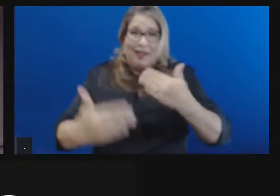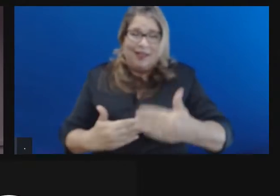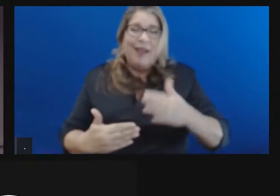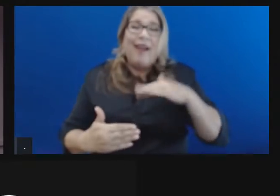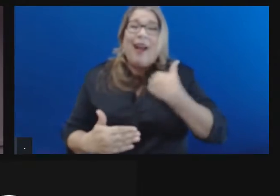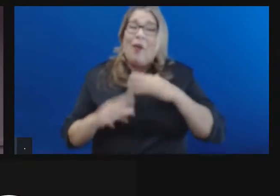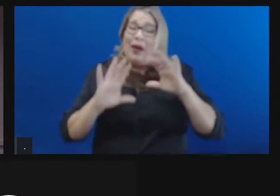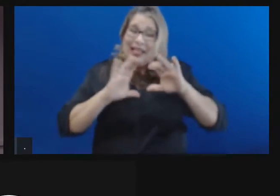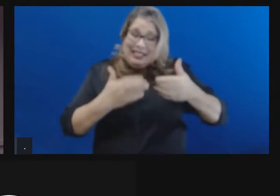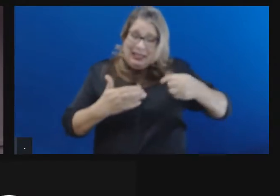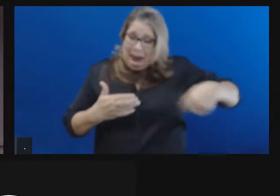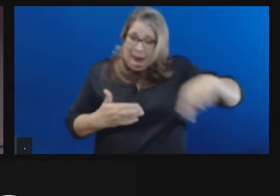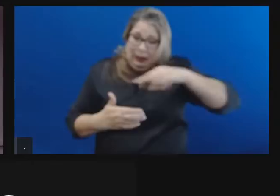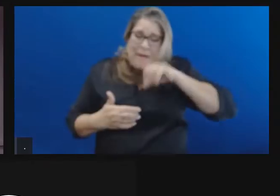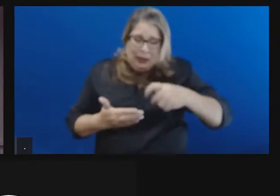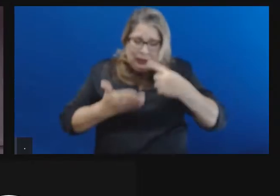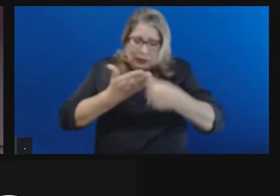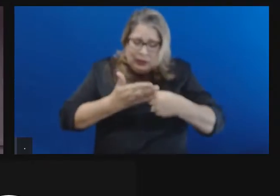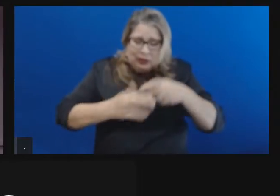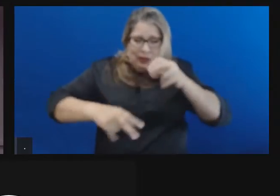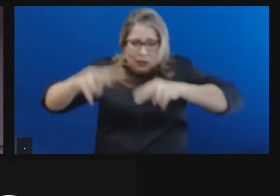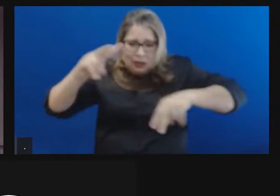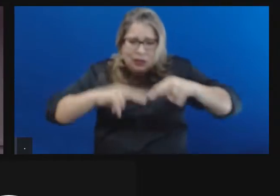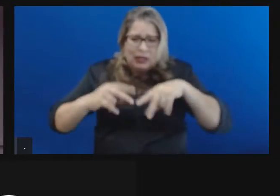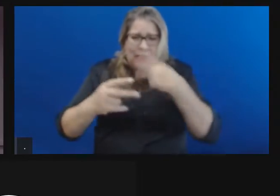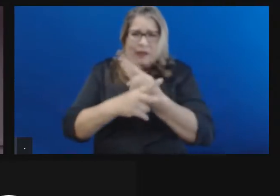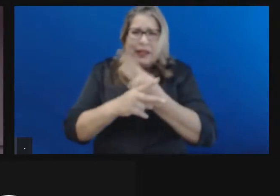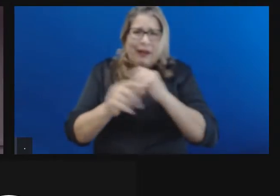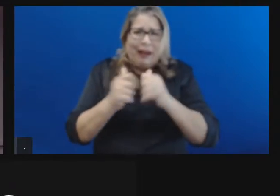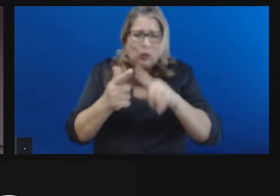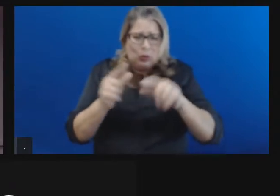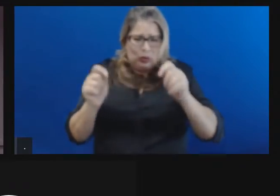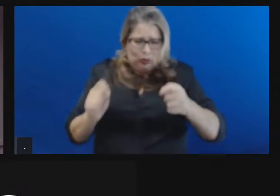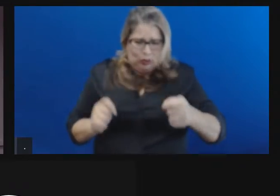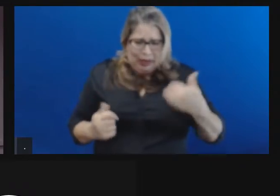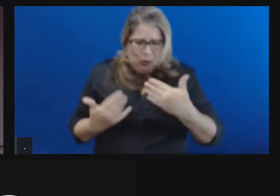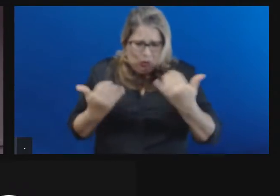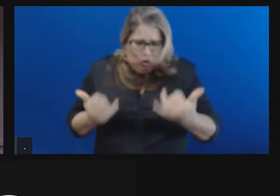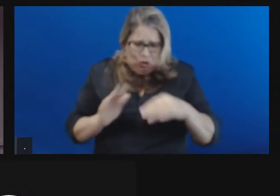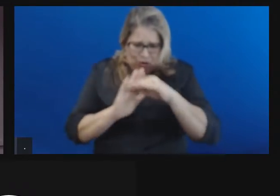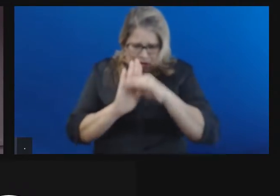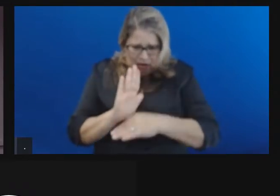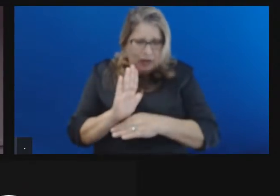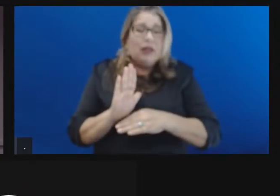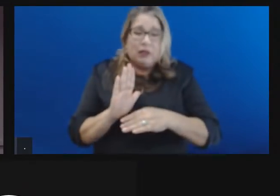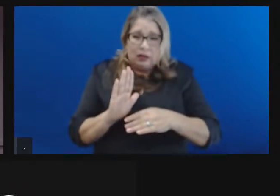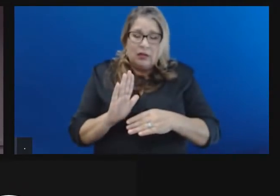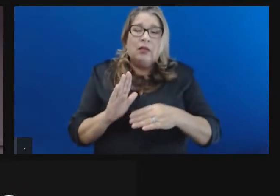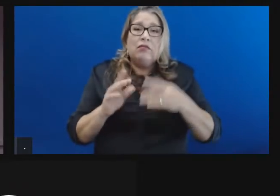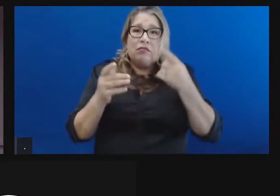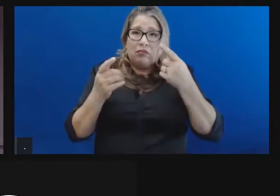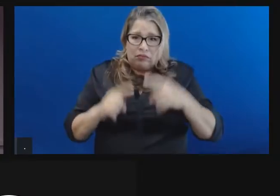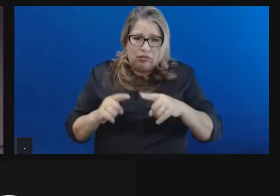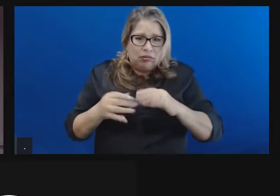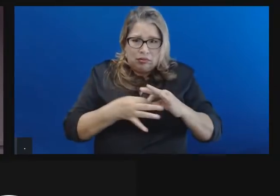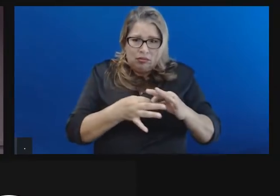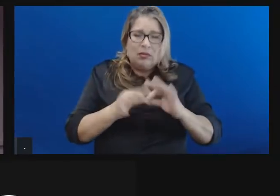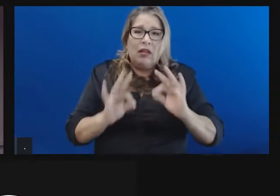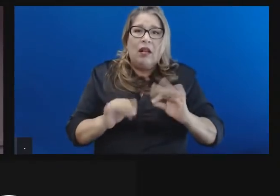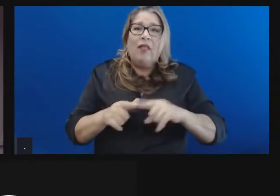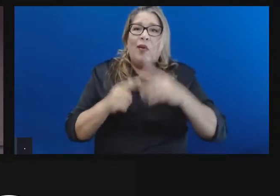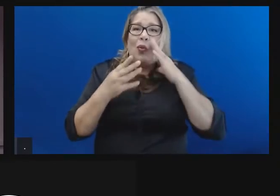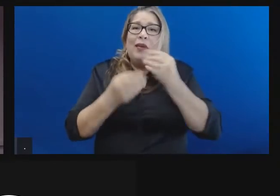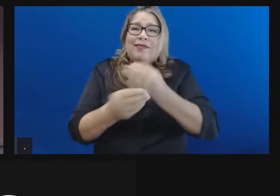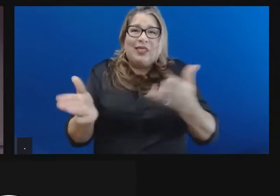cause us to make some changes, and then put those out there to you as soon as we can. As it relates to your question